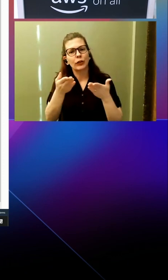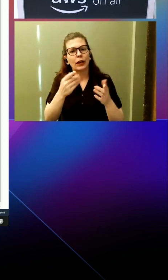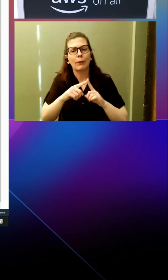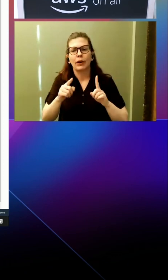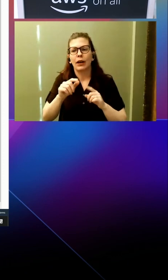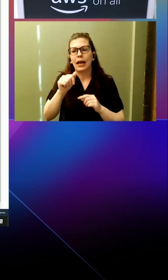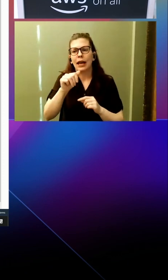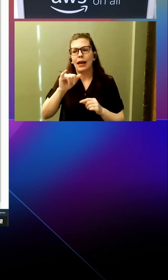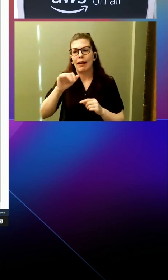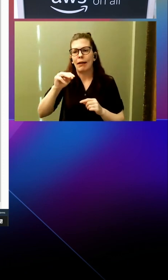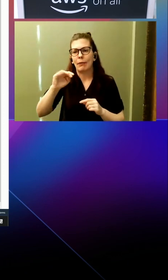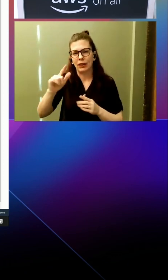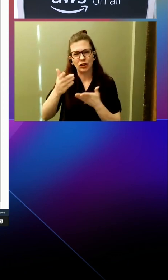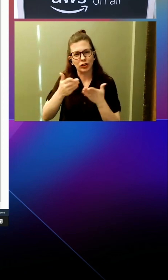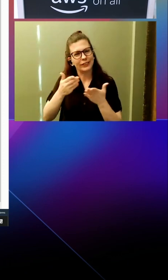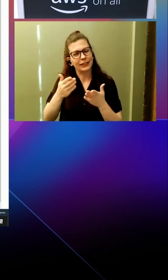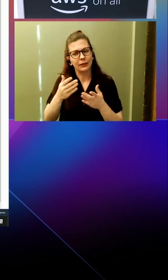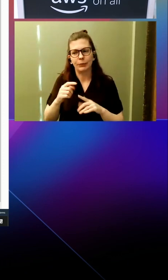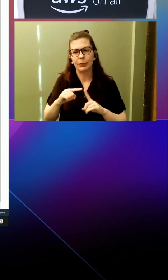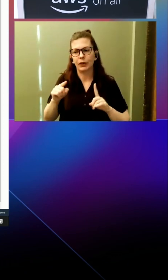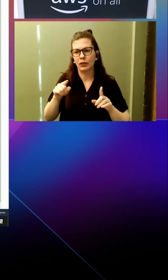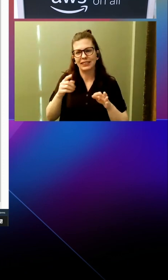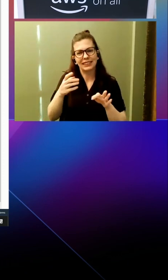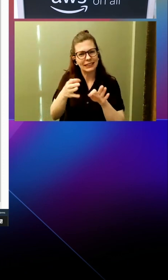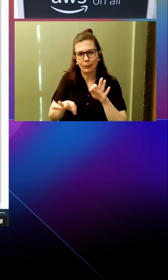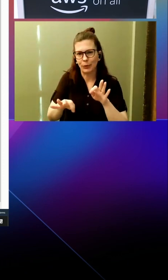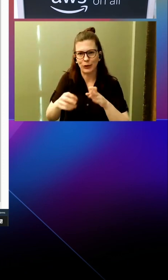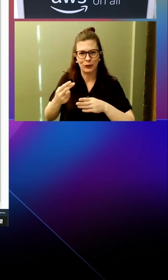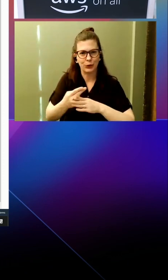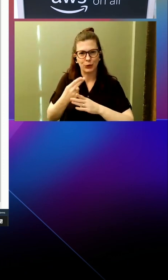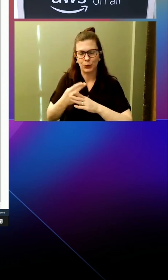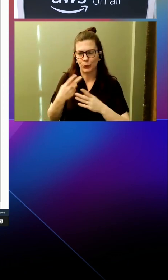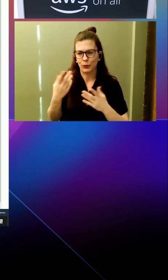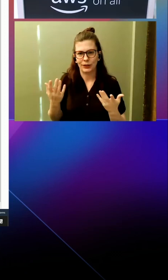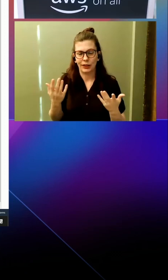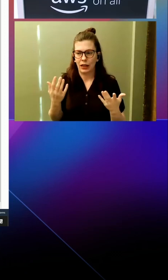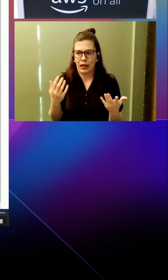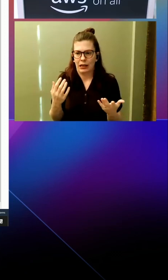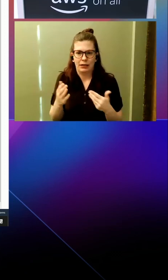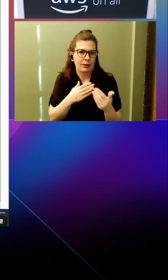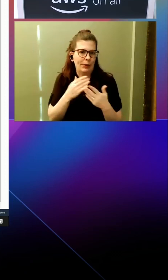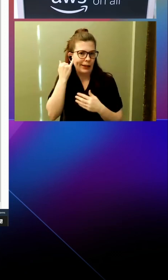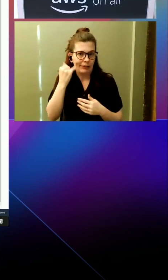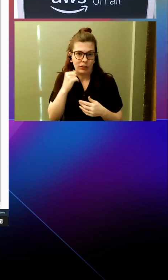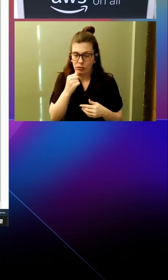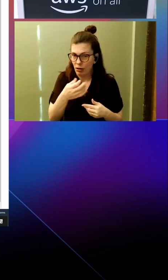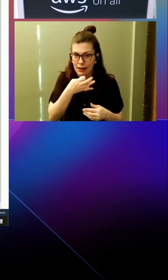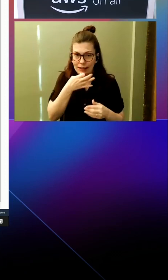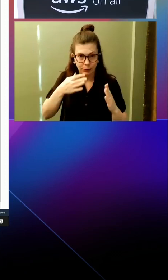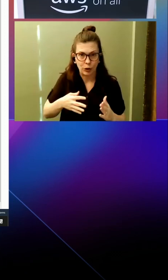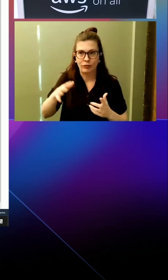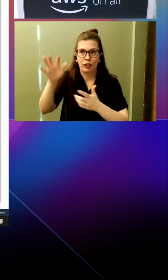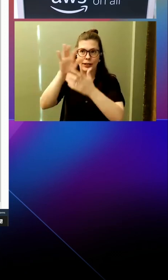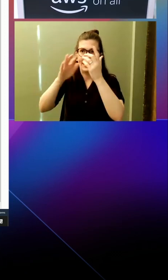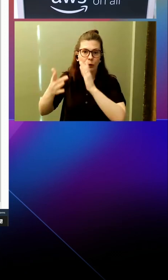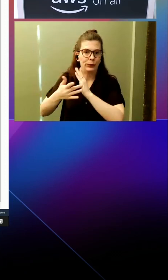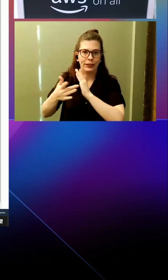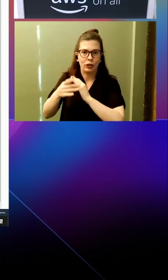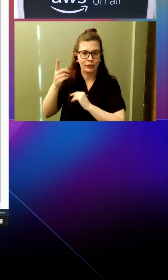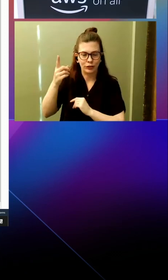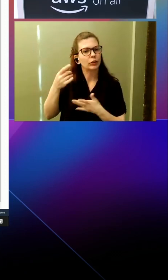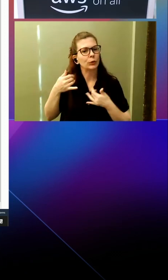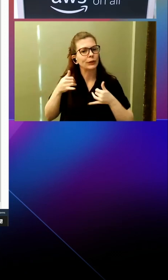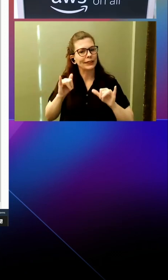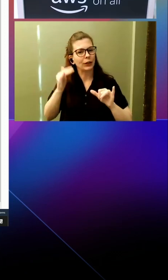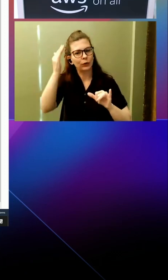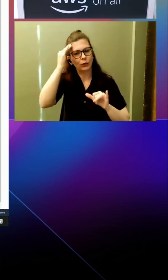But it's just how simple it is to use, right? Even if you're not an expert in cloud technologies, you just know how to call